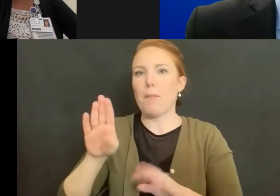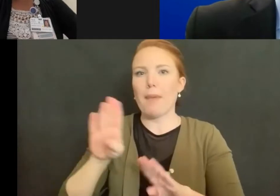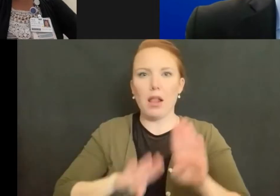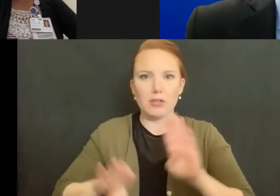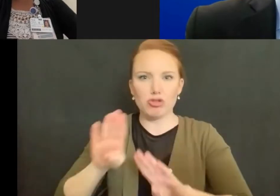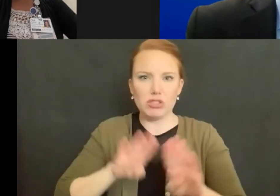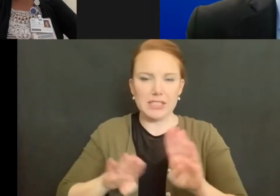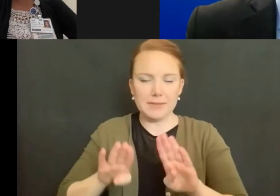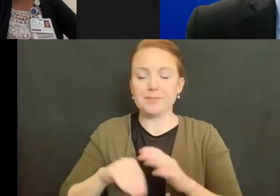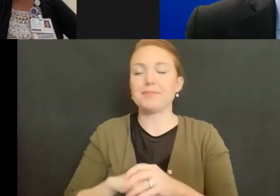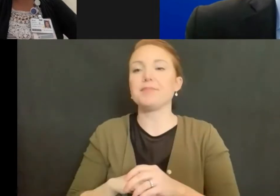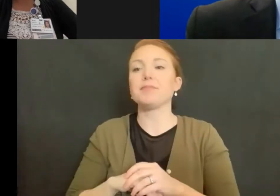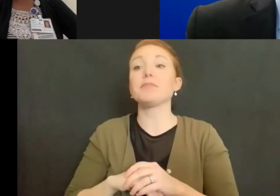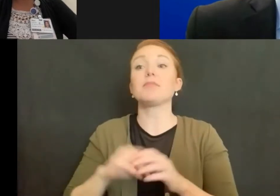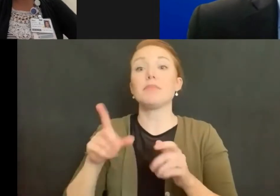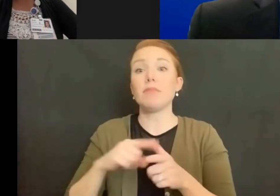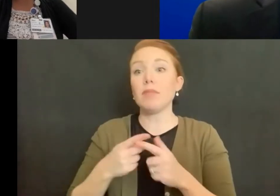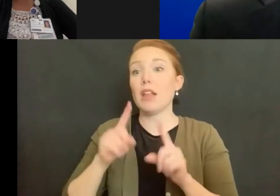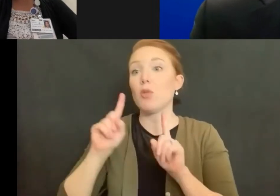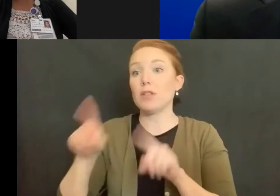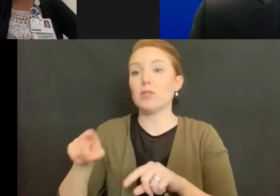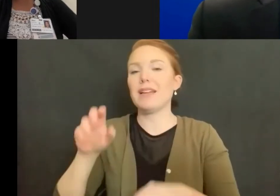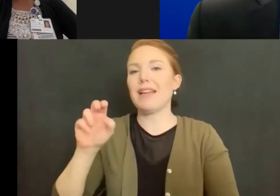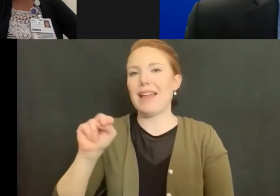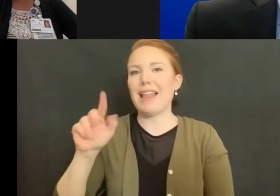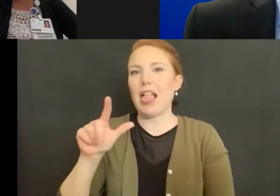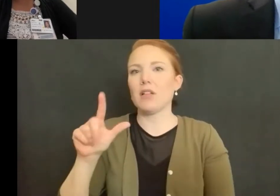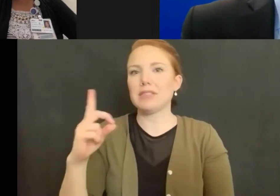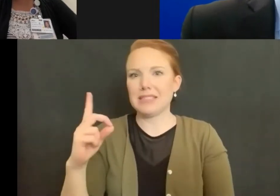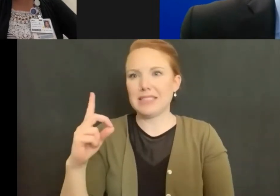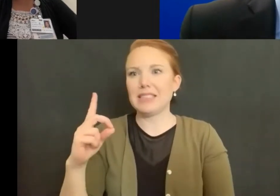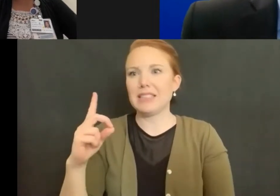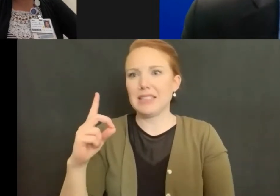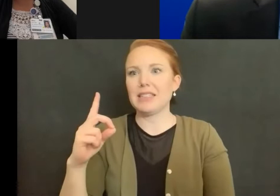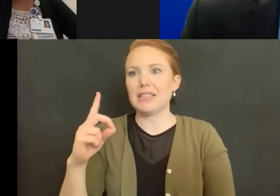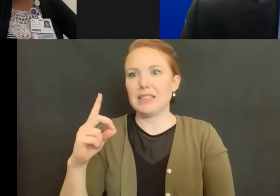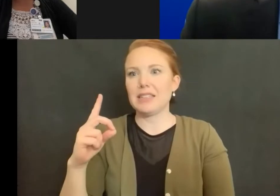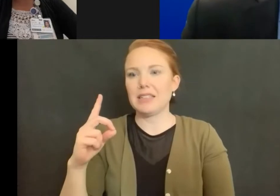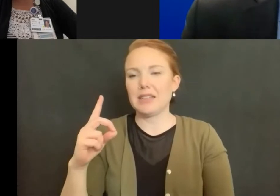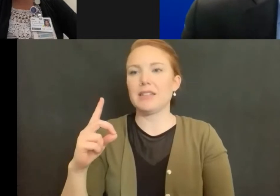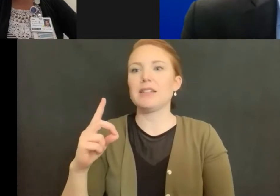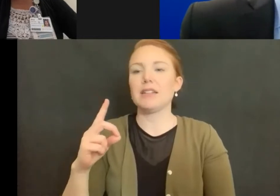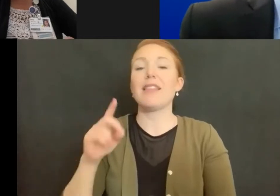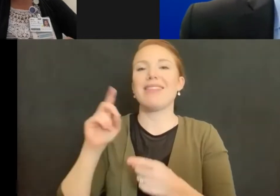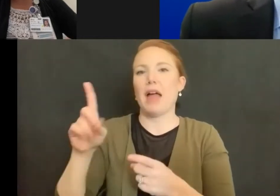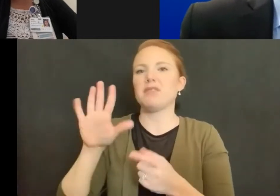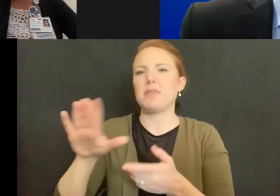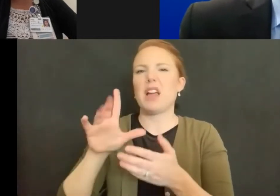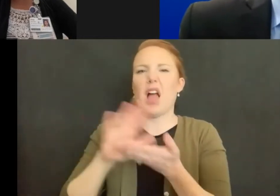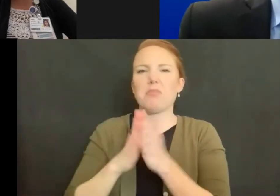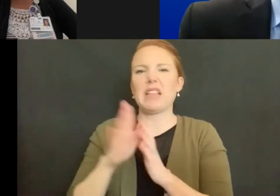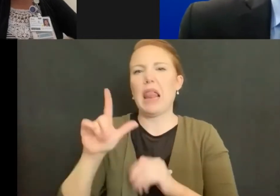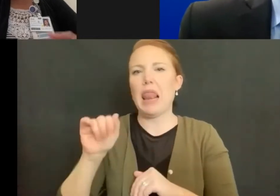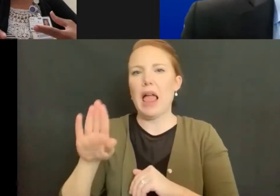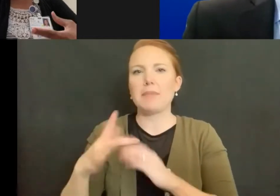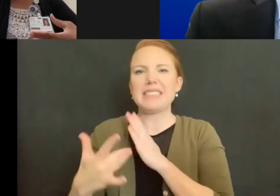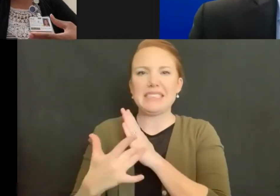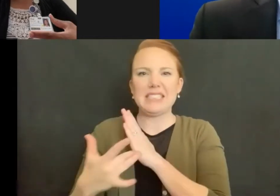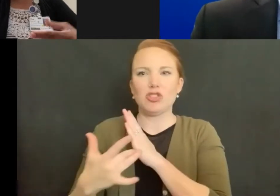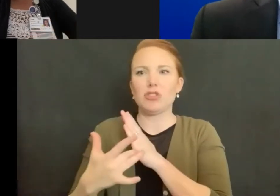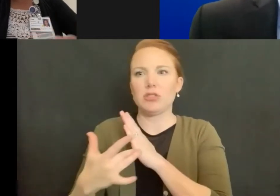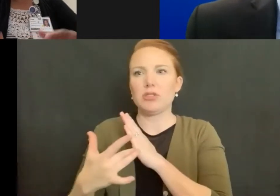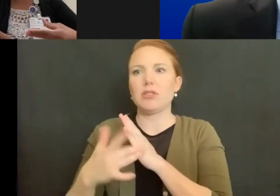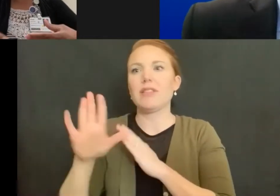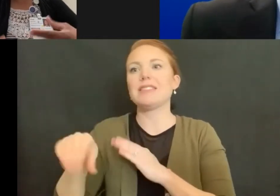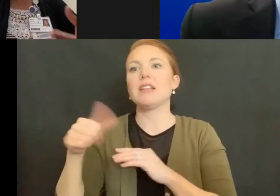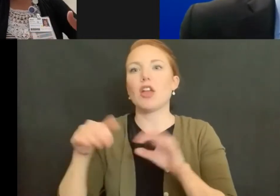I went for MLT, which is a medical laboratory technician. It's a diploma degree, which is